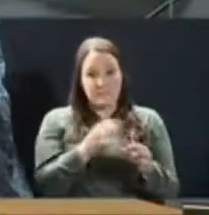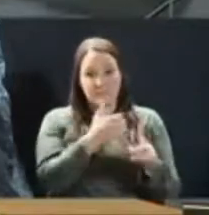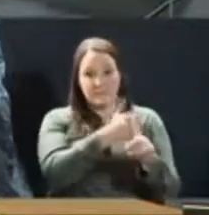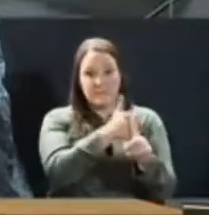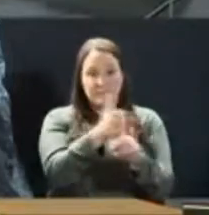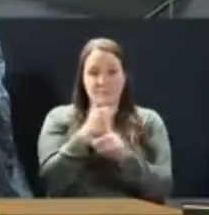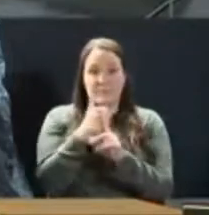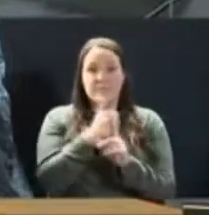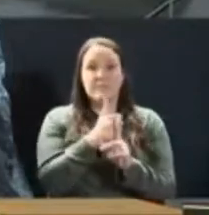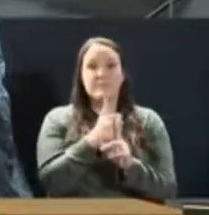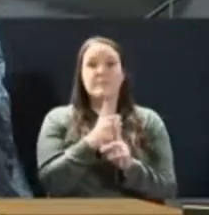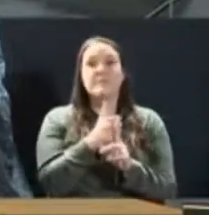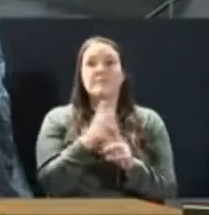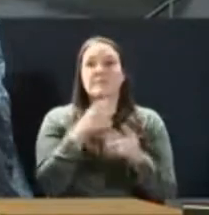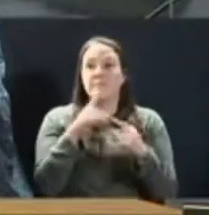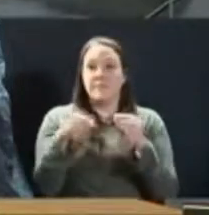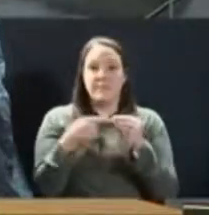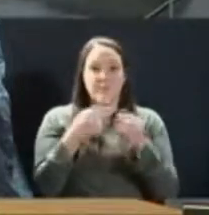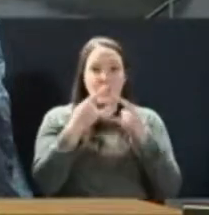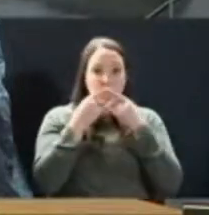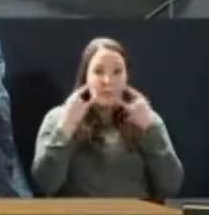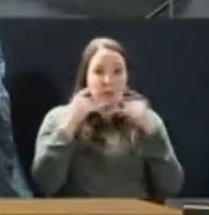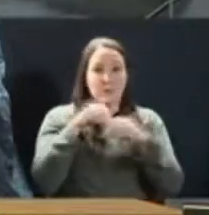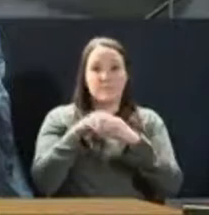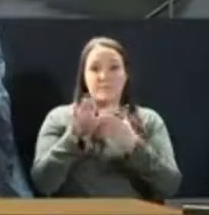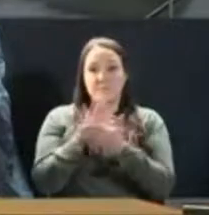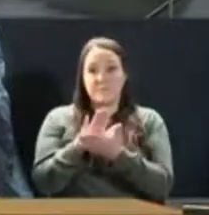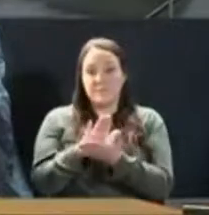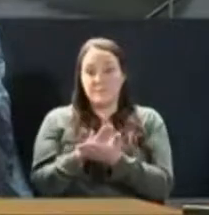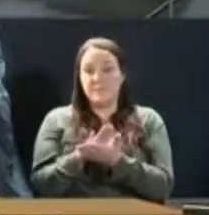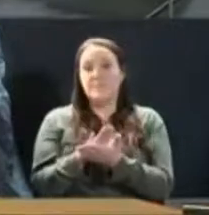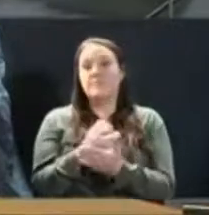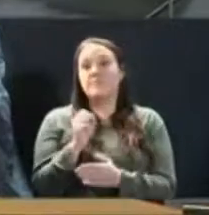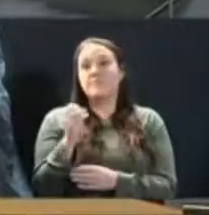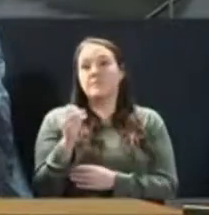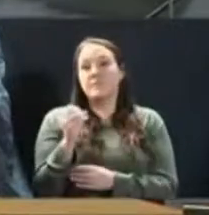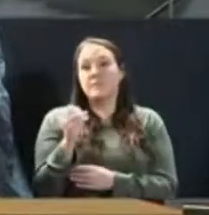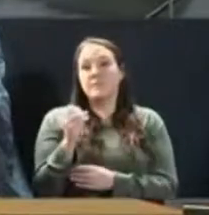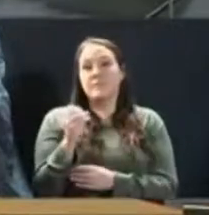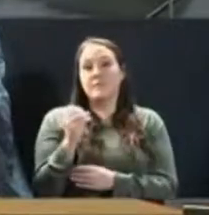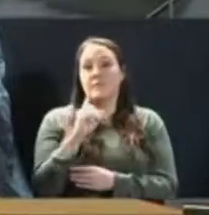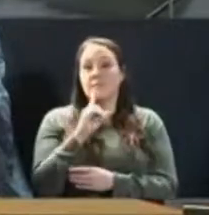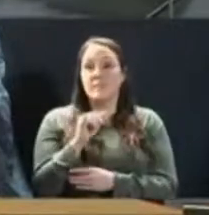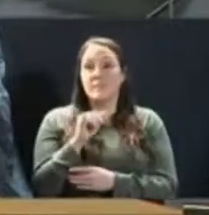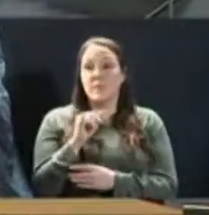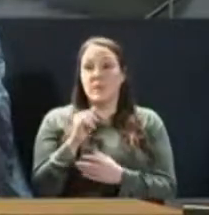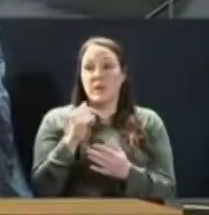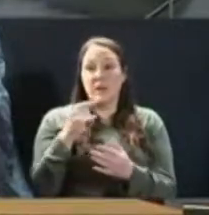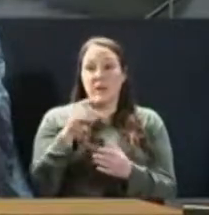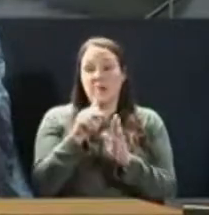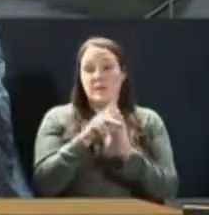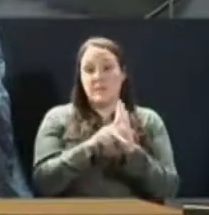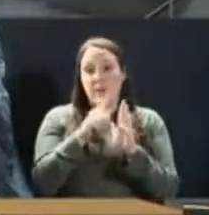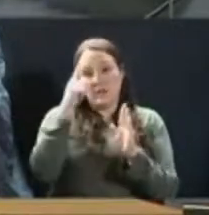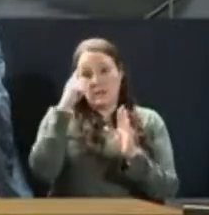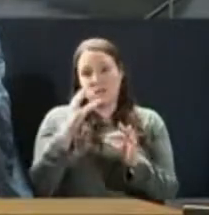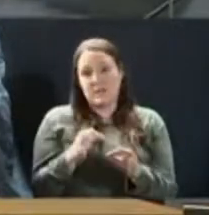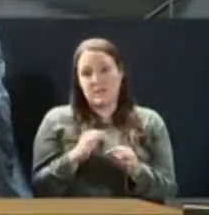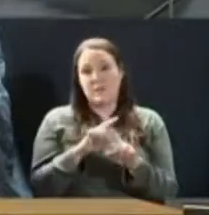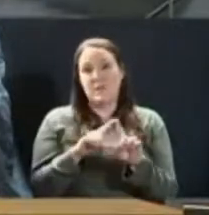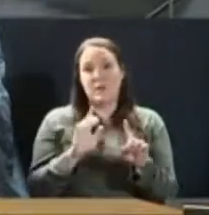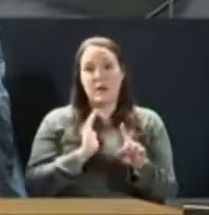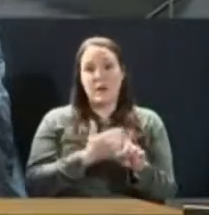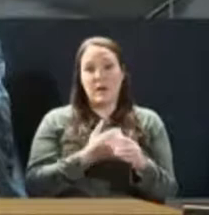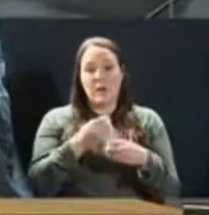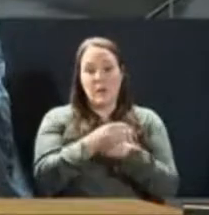as masks within the schools. So ultimately it's a policy decision, but our